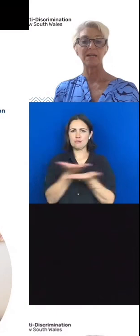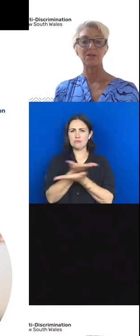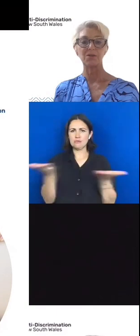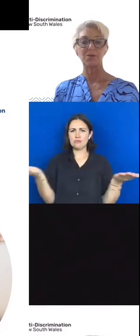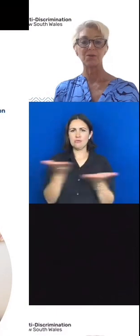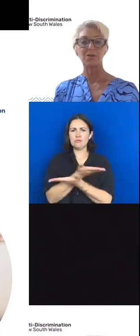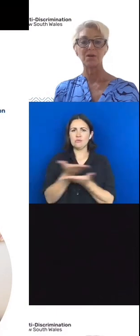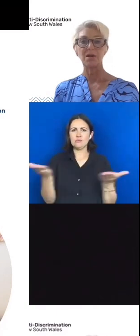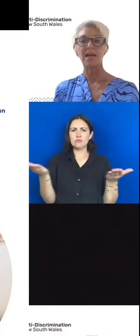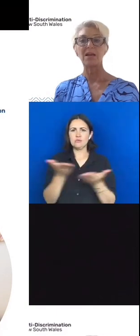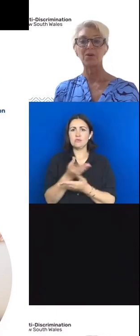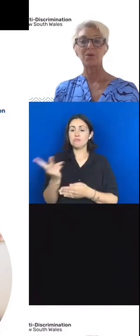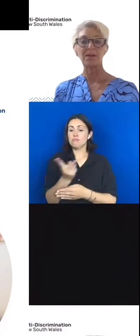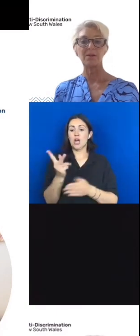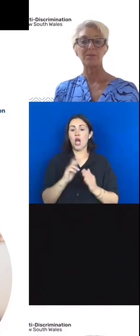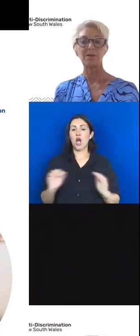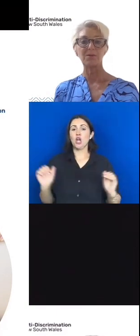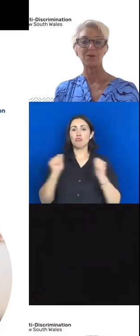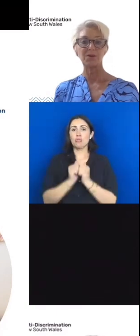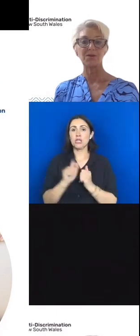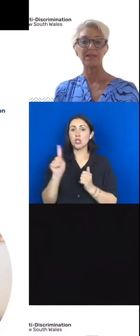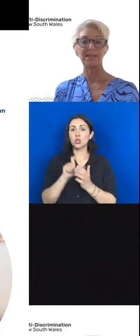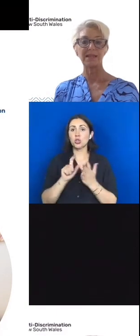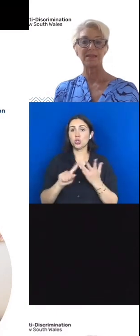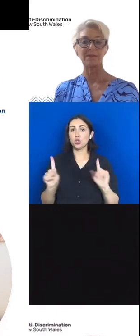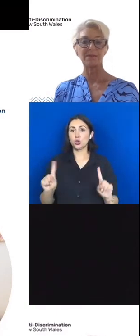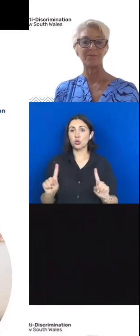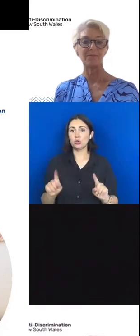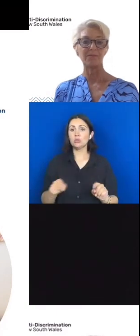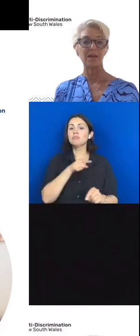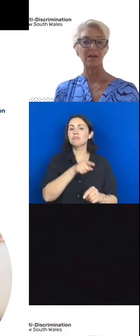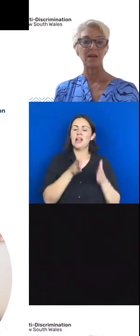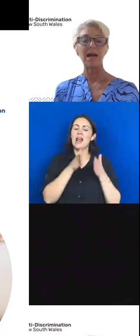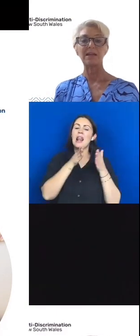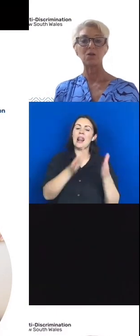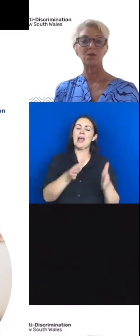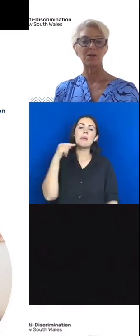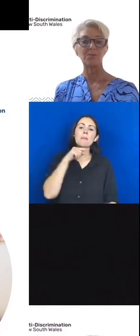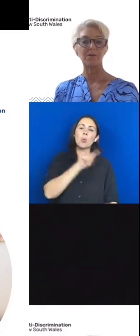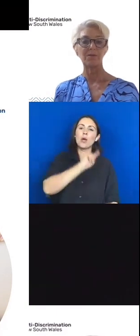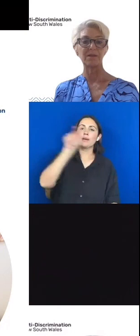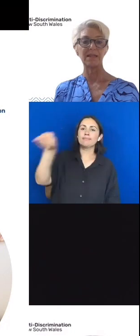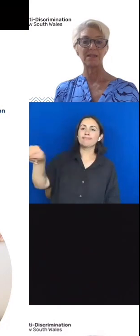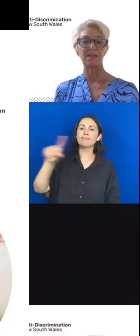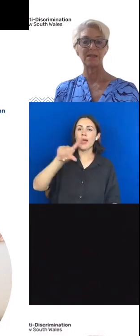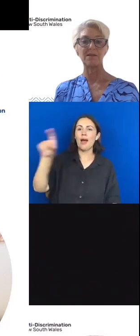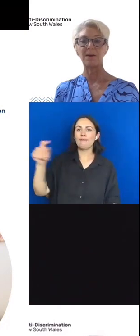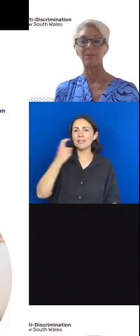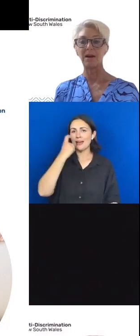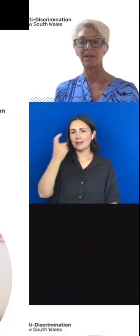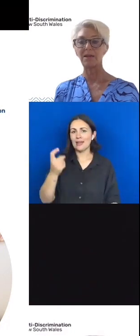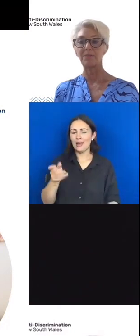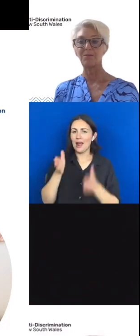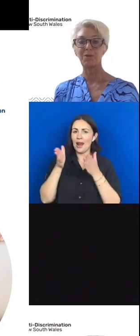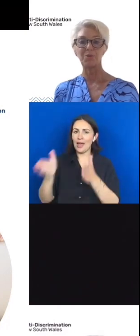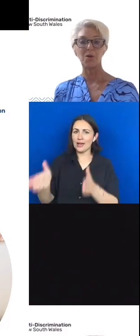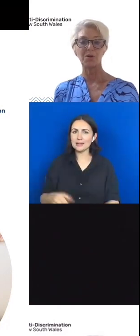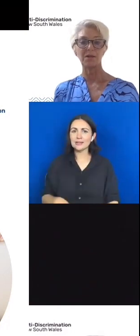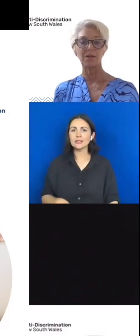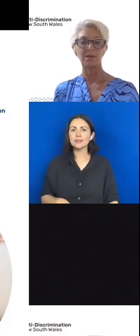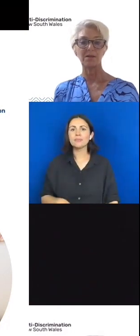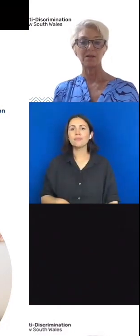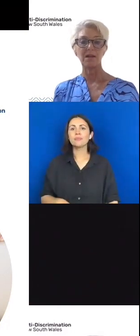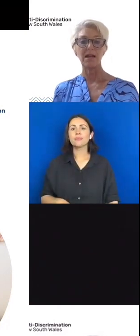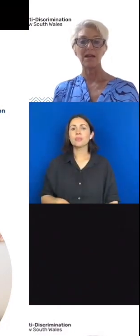were agreed to, including Emil's return to the centre, an acknowledgement from the centre that barring him was